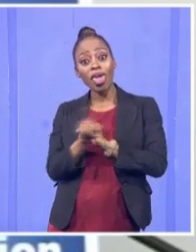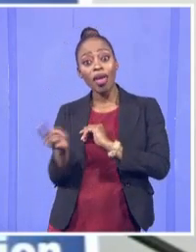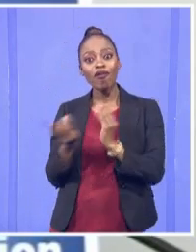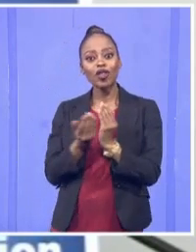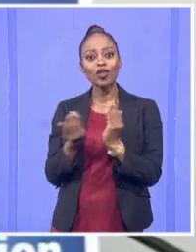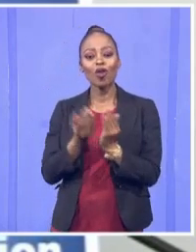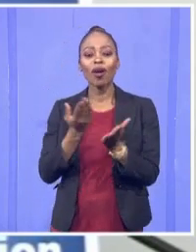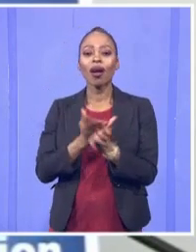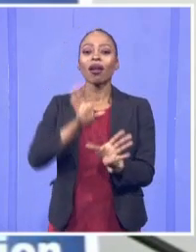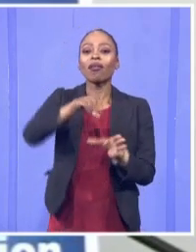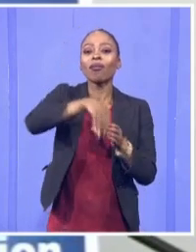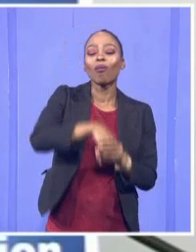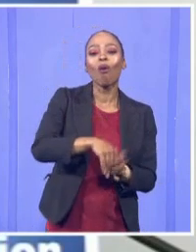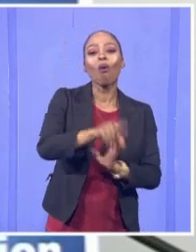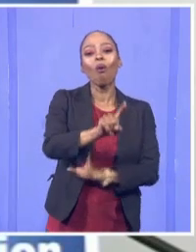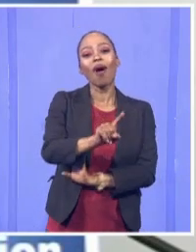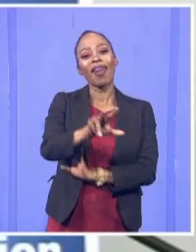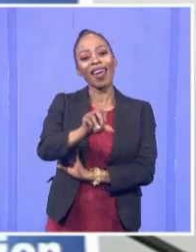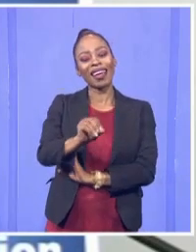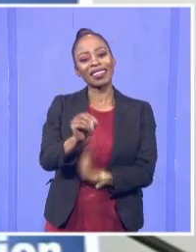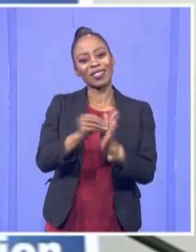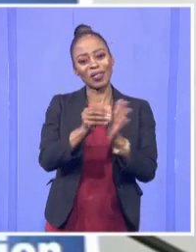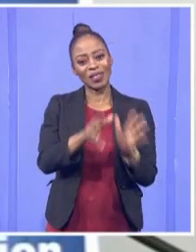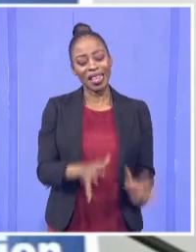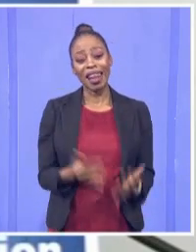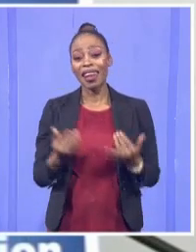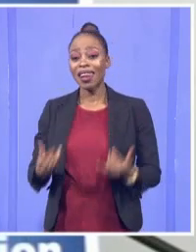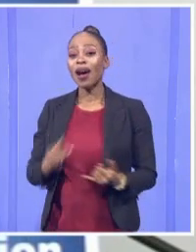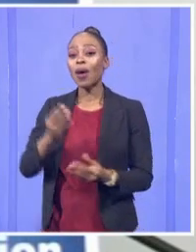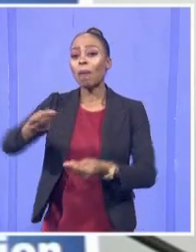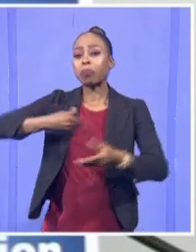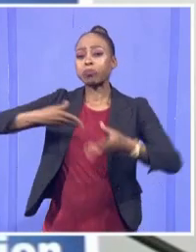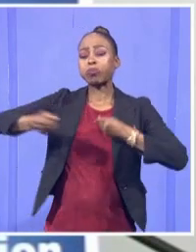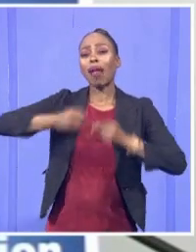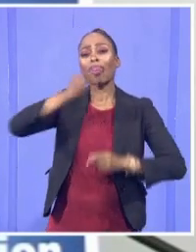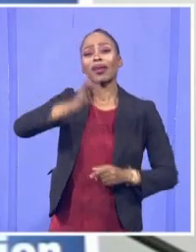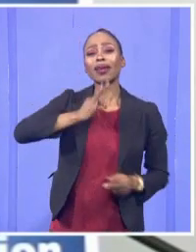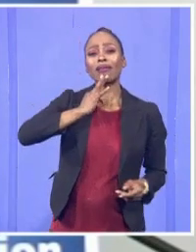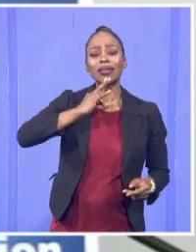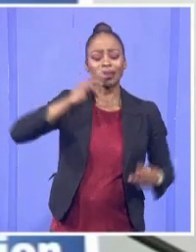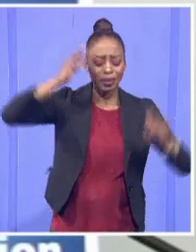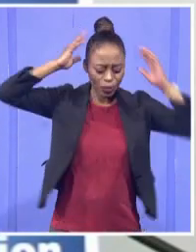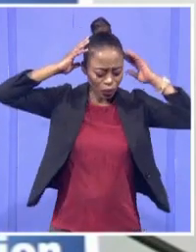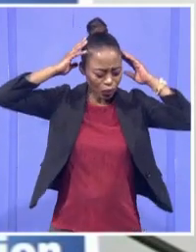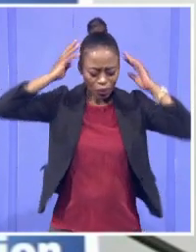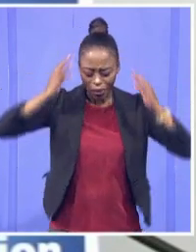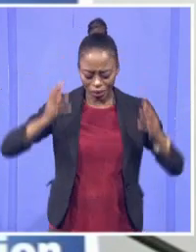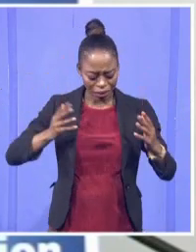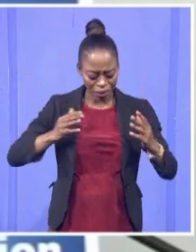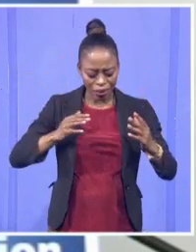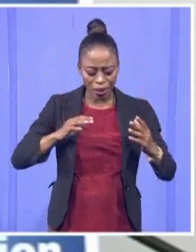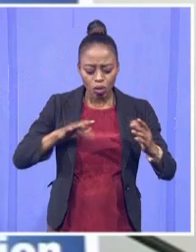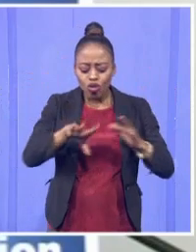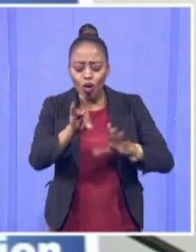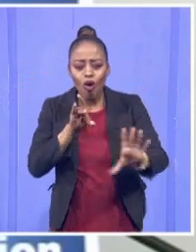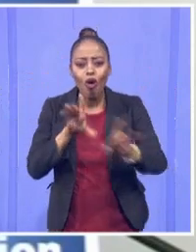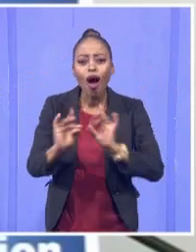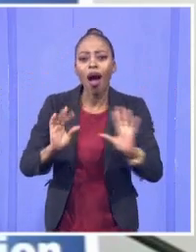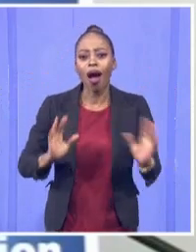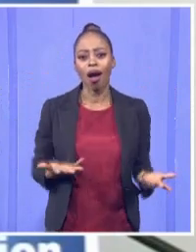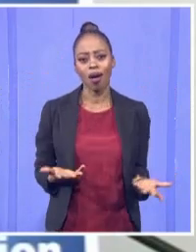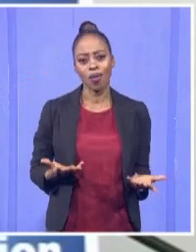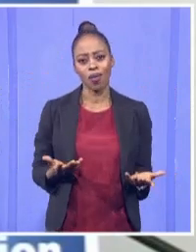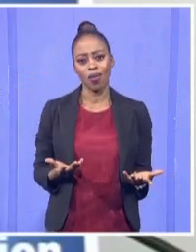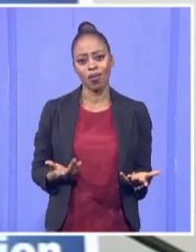can only accommodate 180 learners and you get 3,000 applications, there's no way that you can